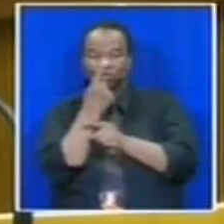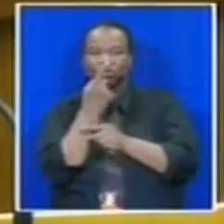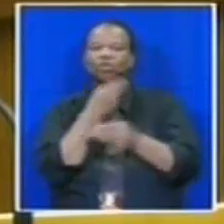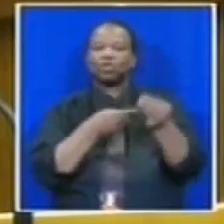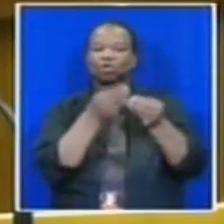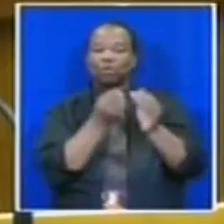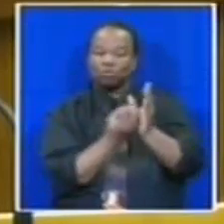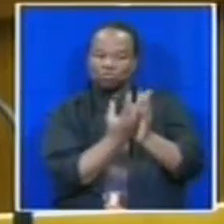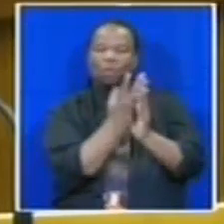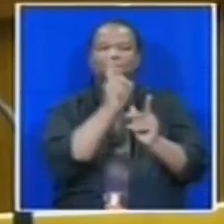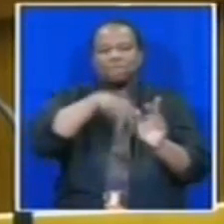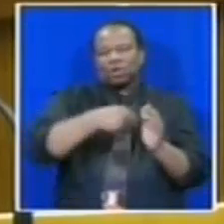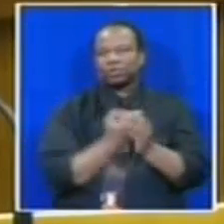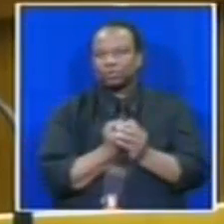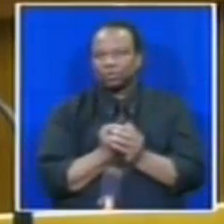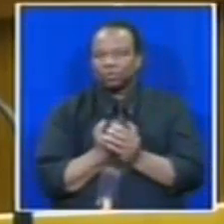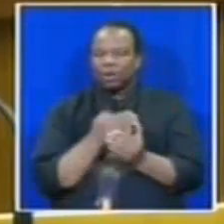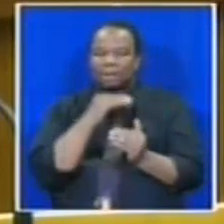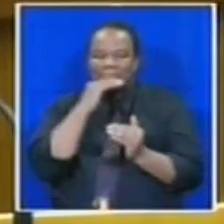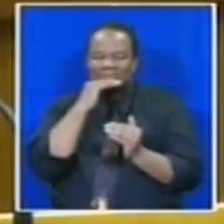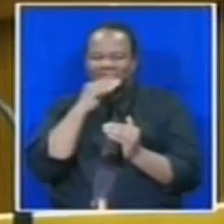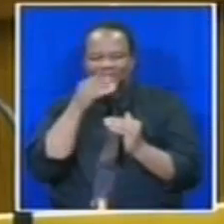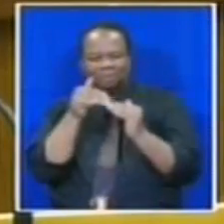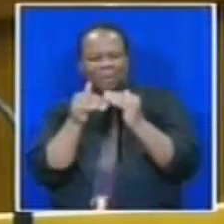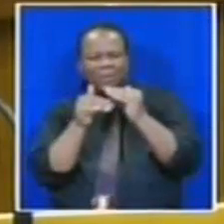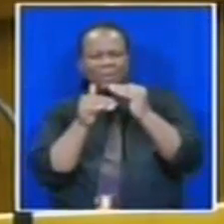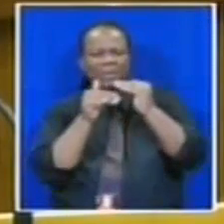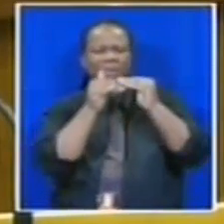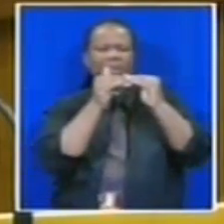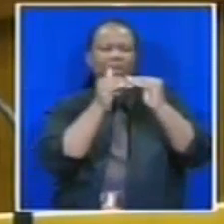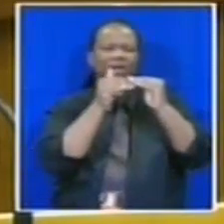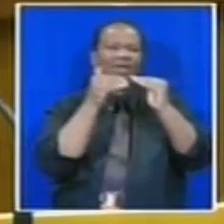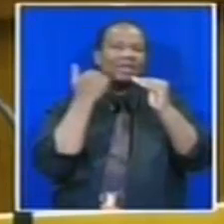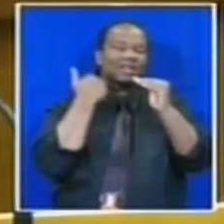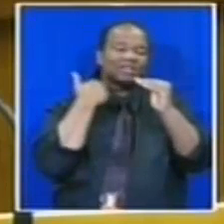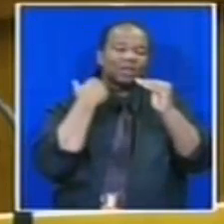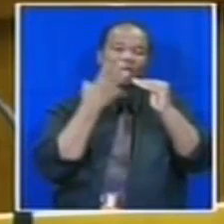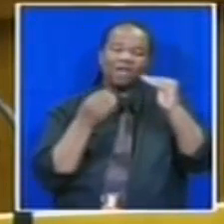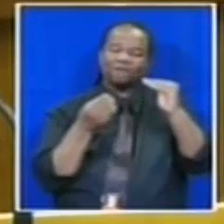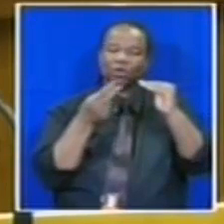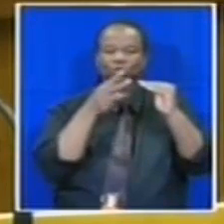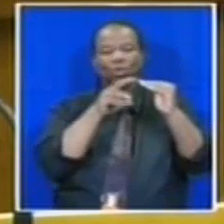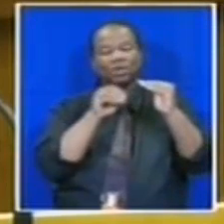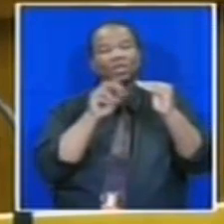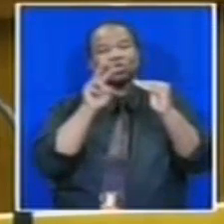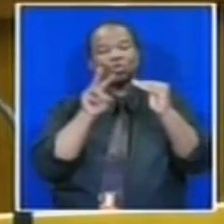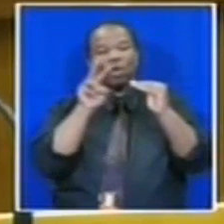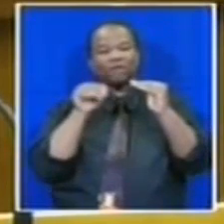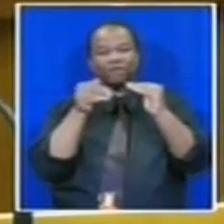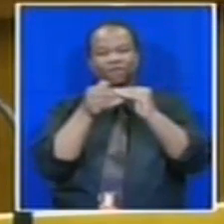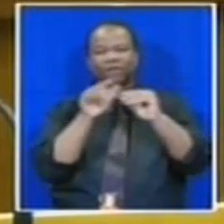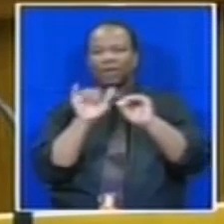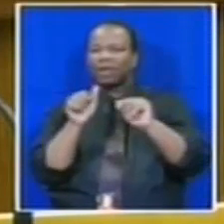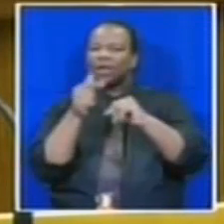This has meant that a ceiling on expenditure increases has been in place since 2012, limiting growth